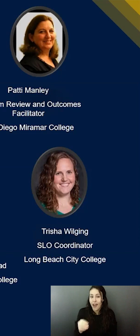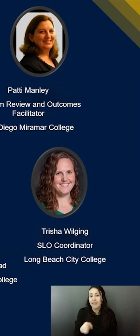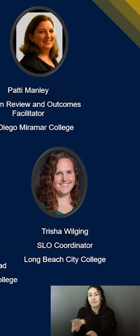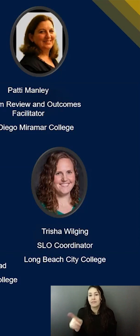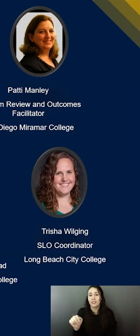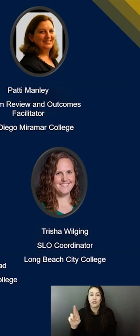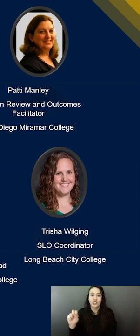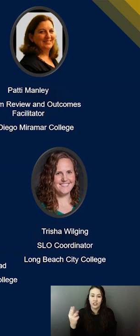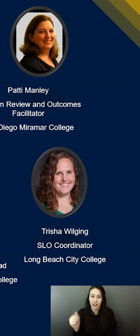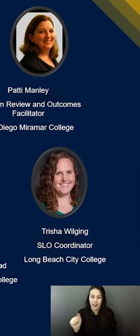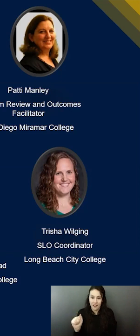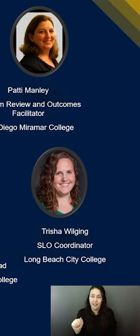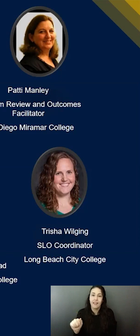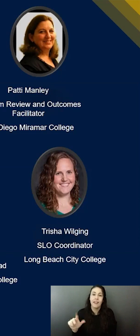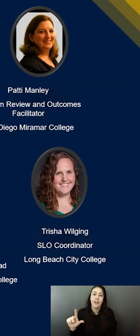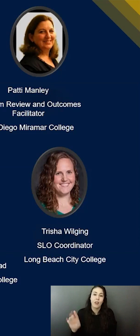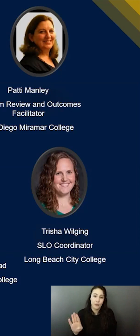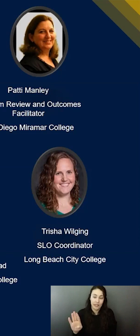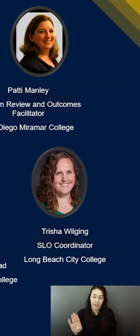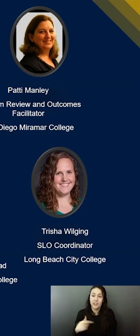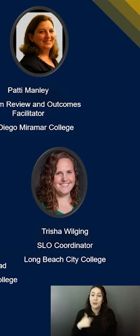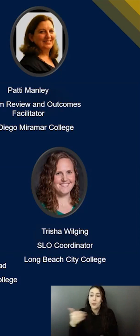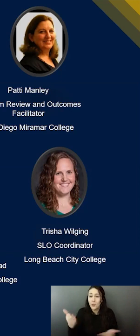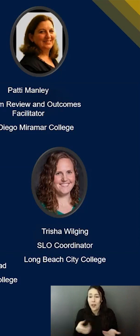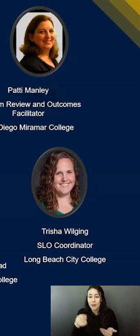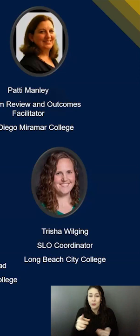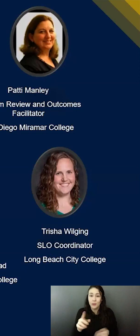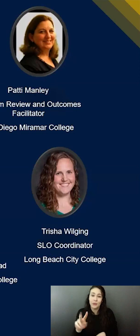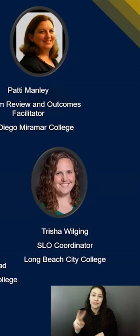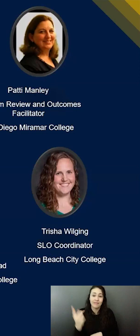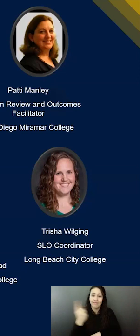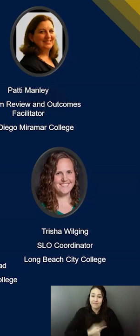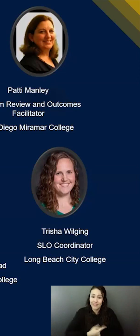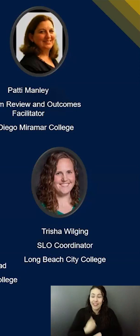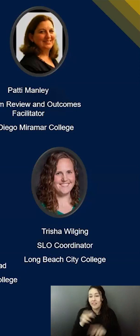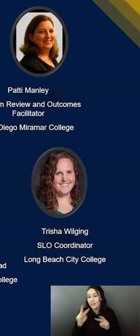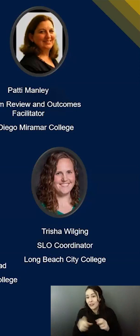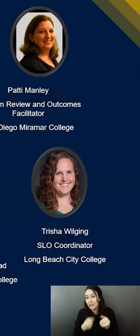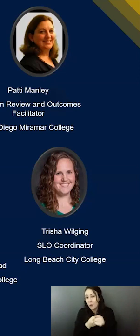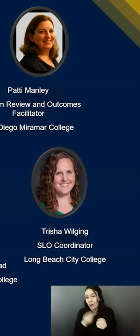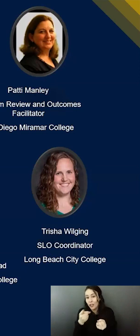welcome you to the second day of the SLO Symposium and look forward to supporting you through the following year.